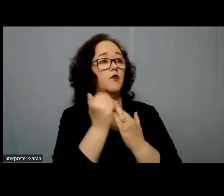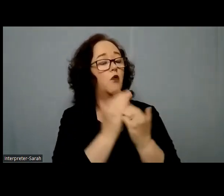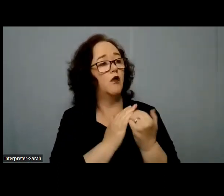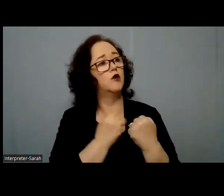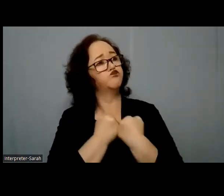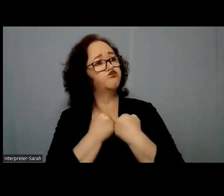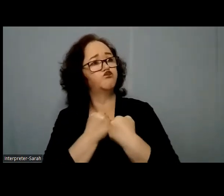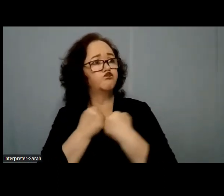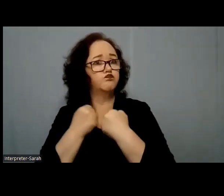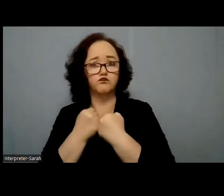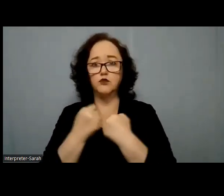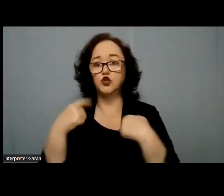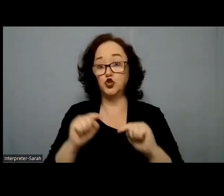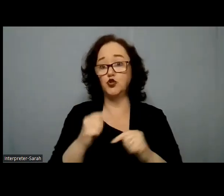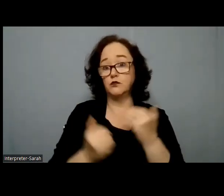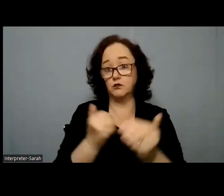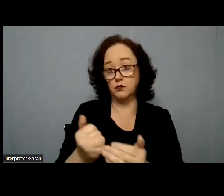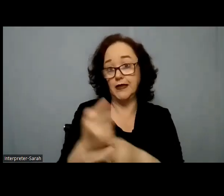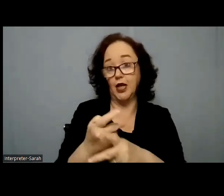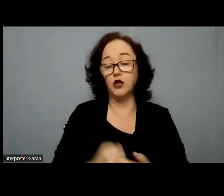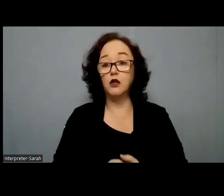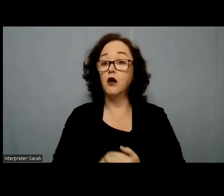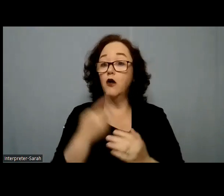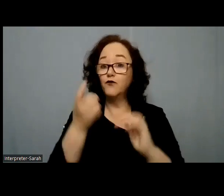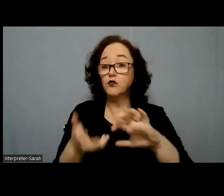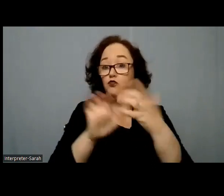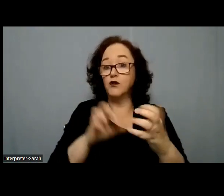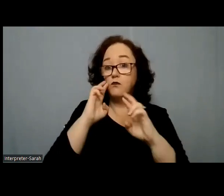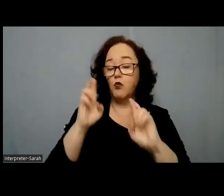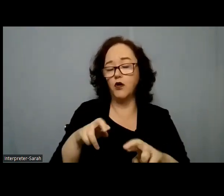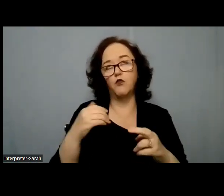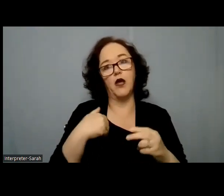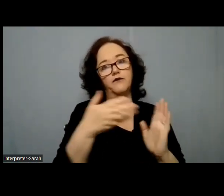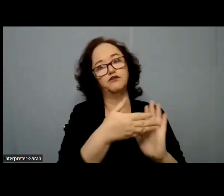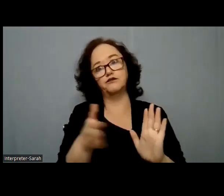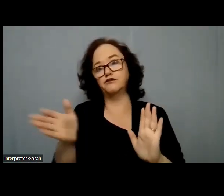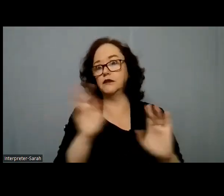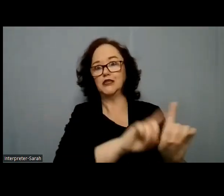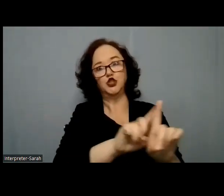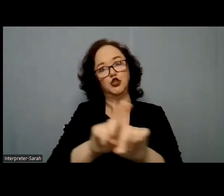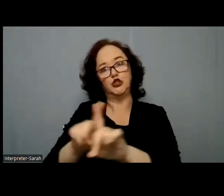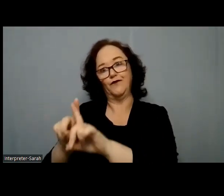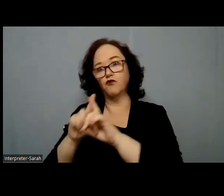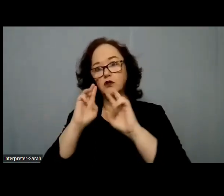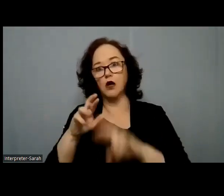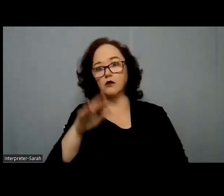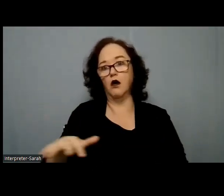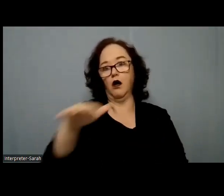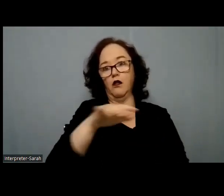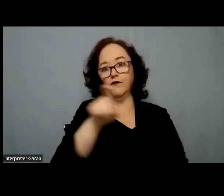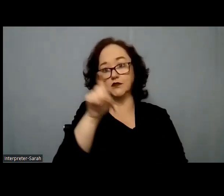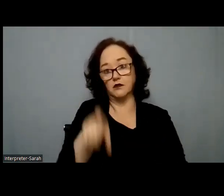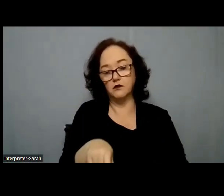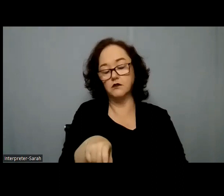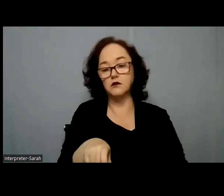care. For our crisis response, we have a vast array of crisis responses throughout Texas. These are not